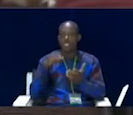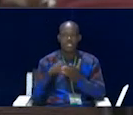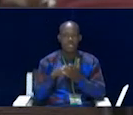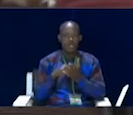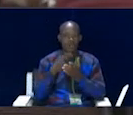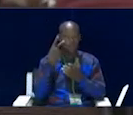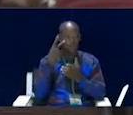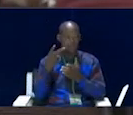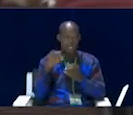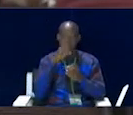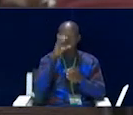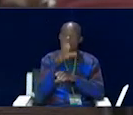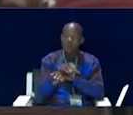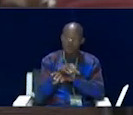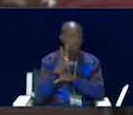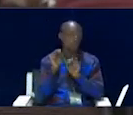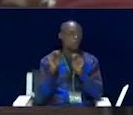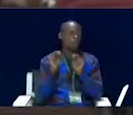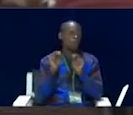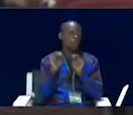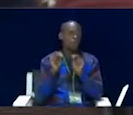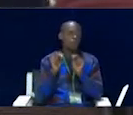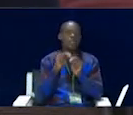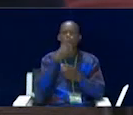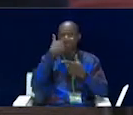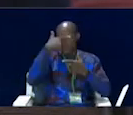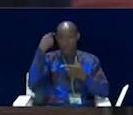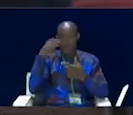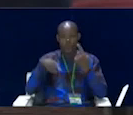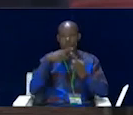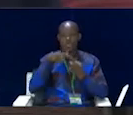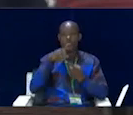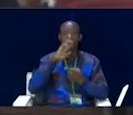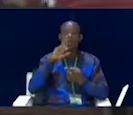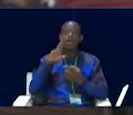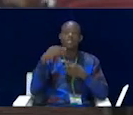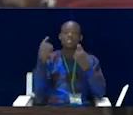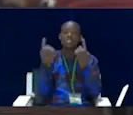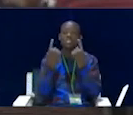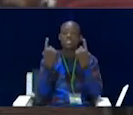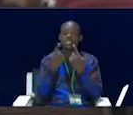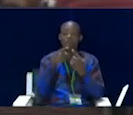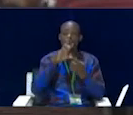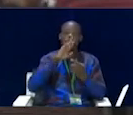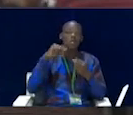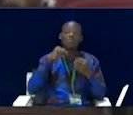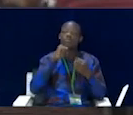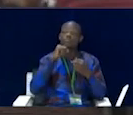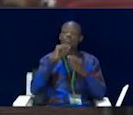a curse. Because when you are in sin, you are God's enemy.